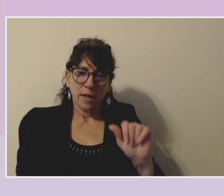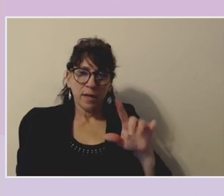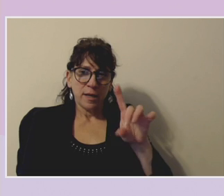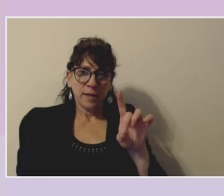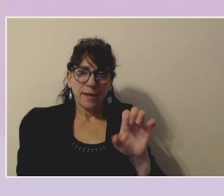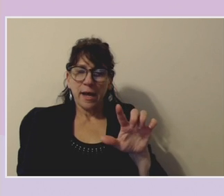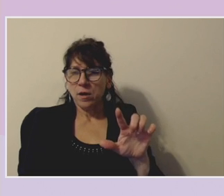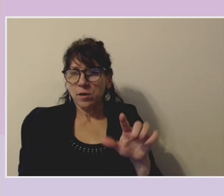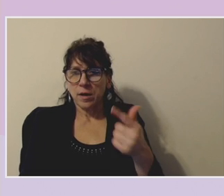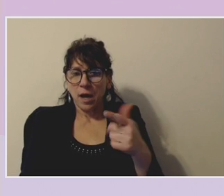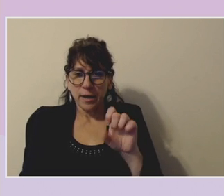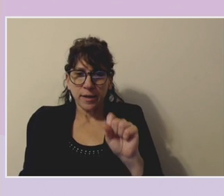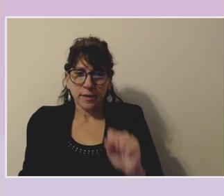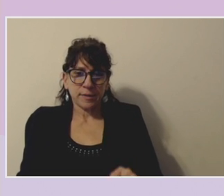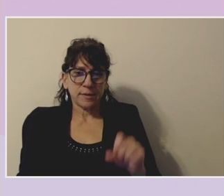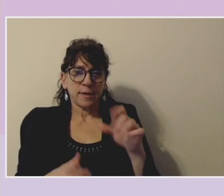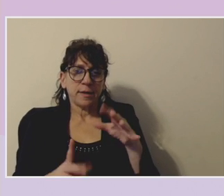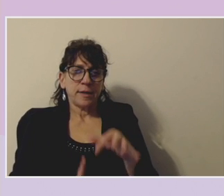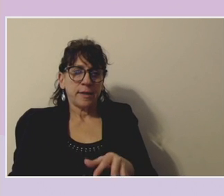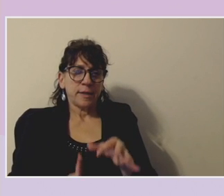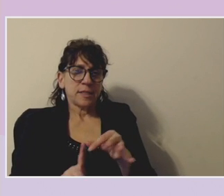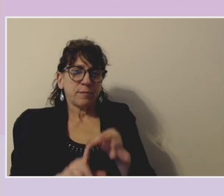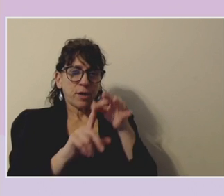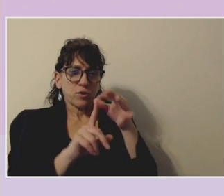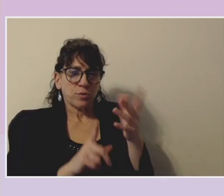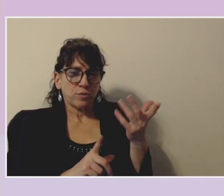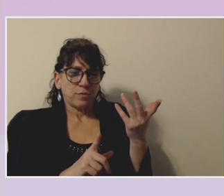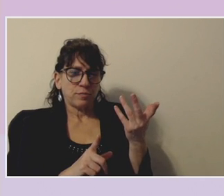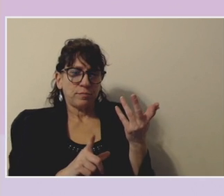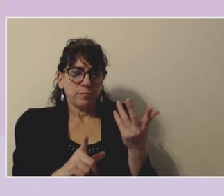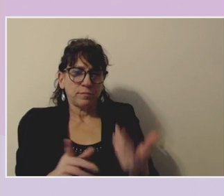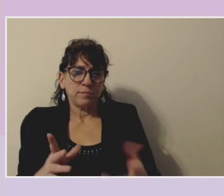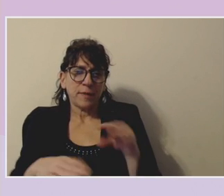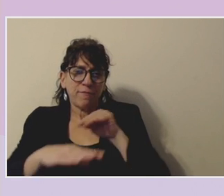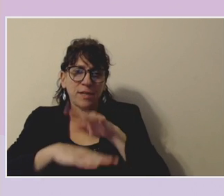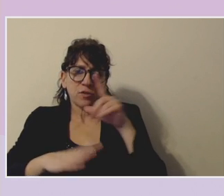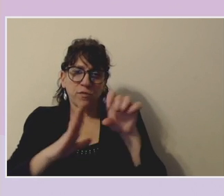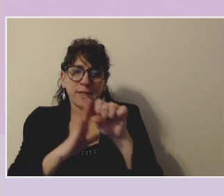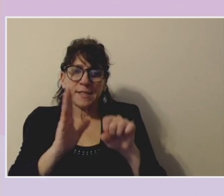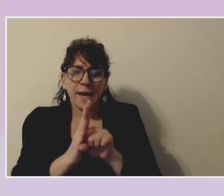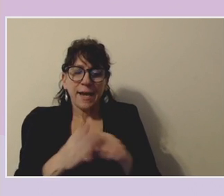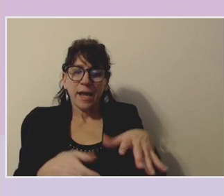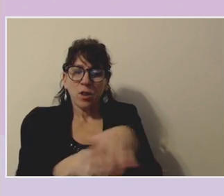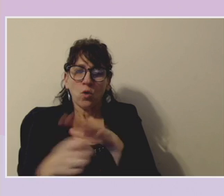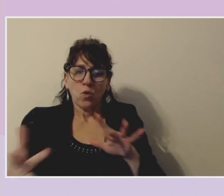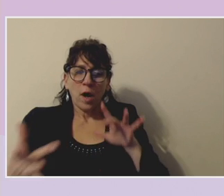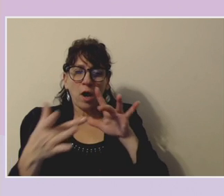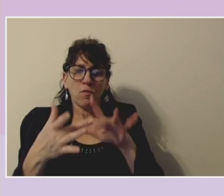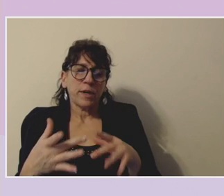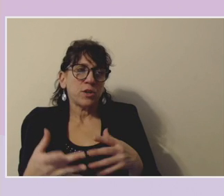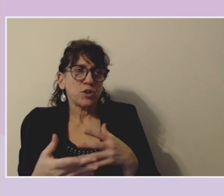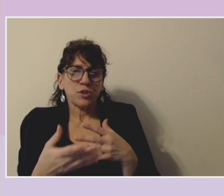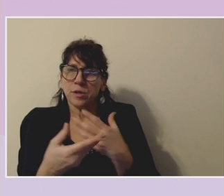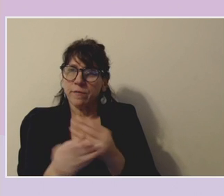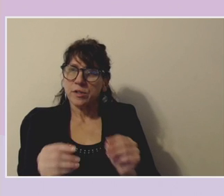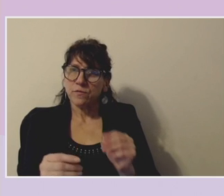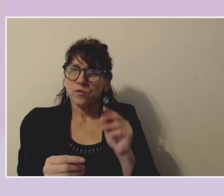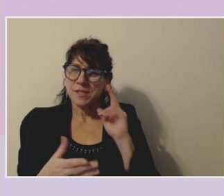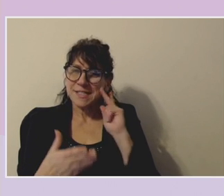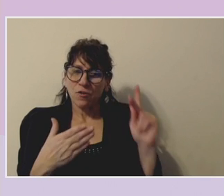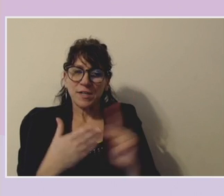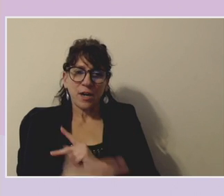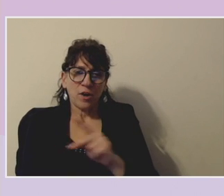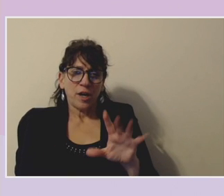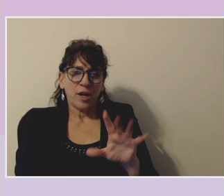and Local Outreach in Secretary Cardona's office. I also want to thank each and every one of you for attending today's